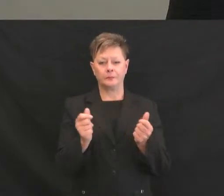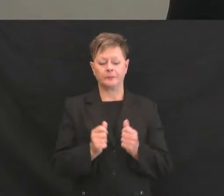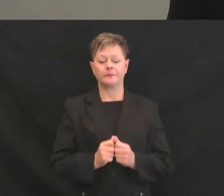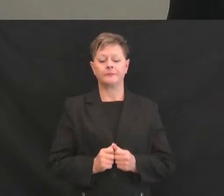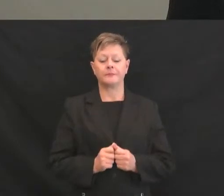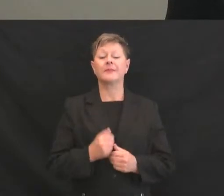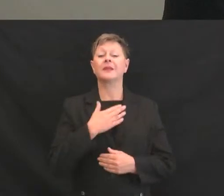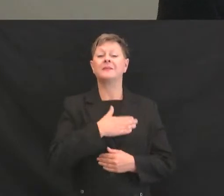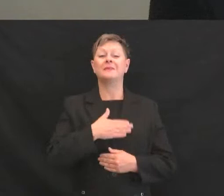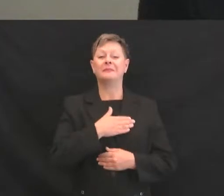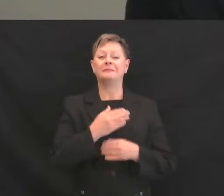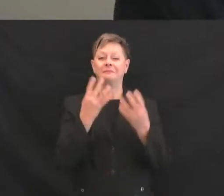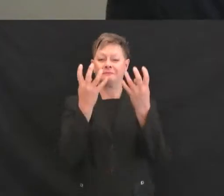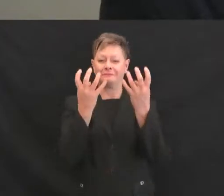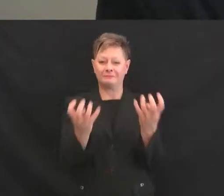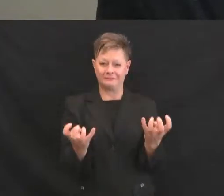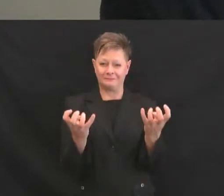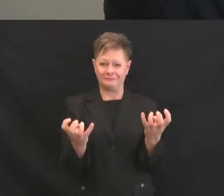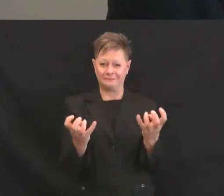Please be seated.